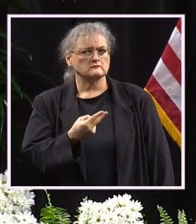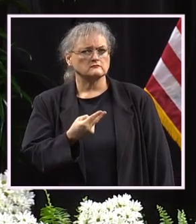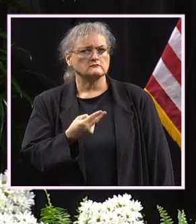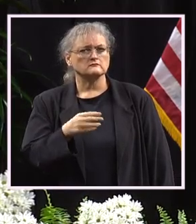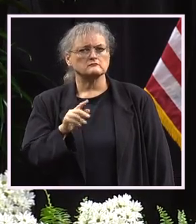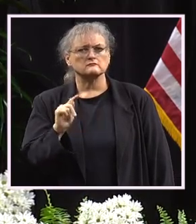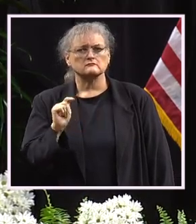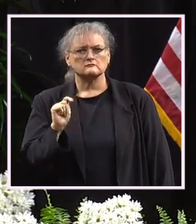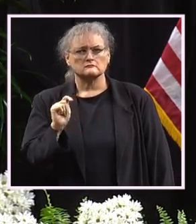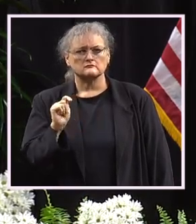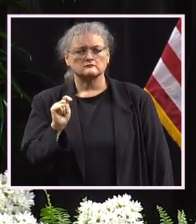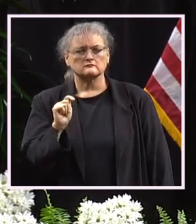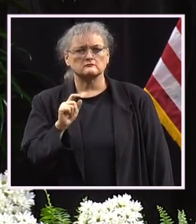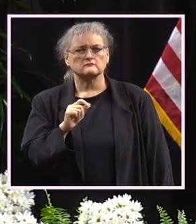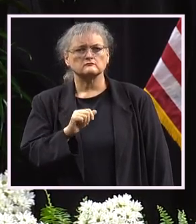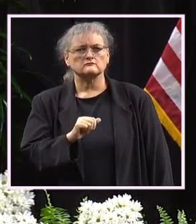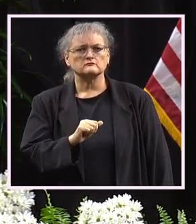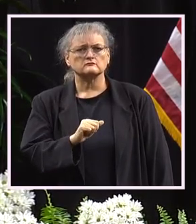Trevino, MBA.